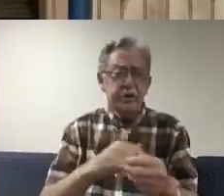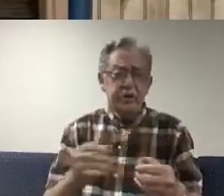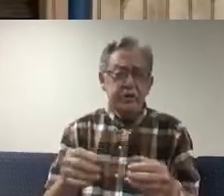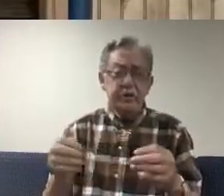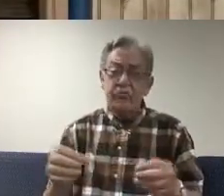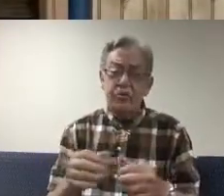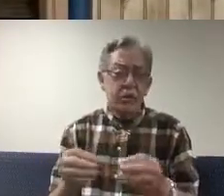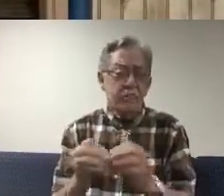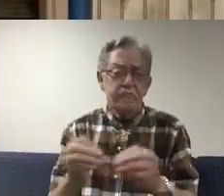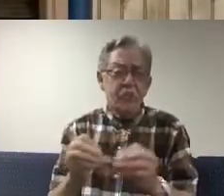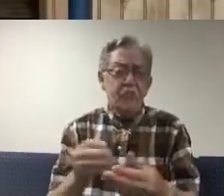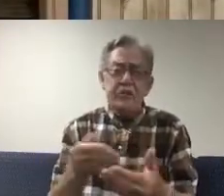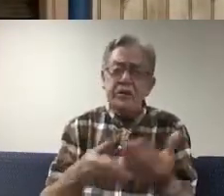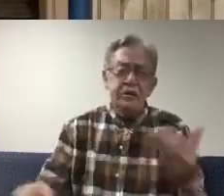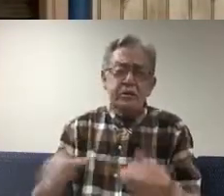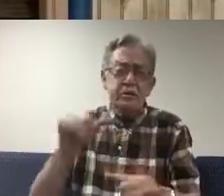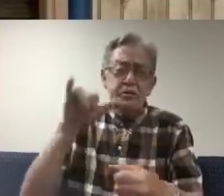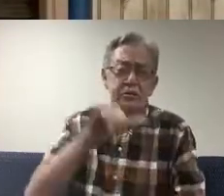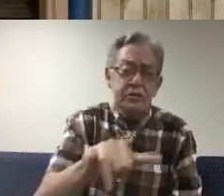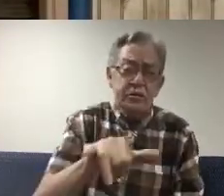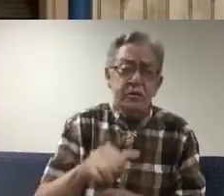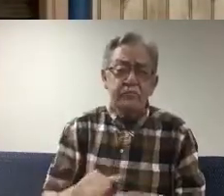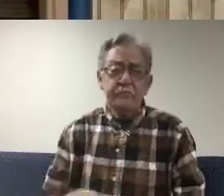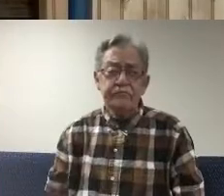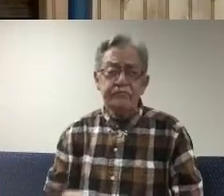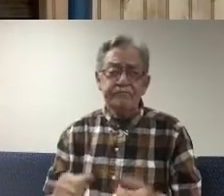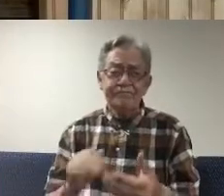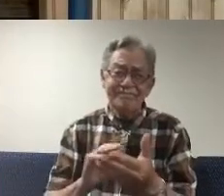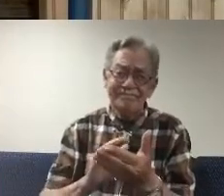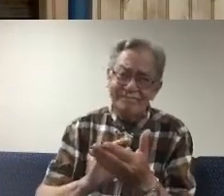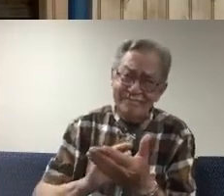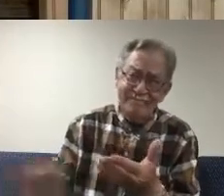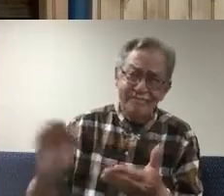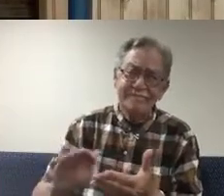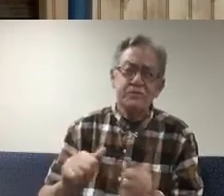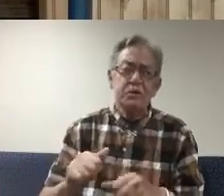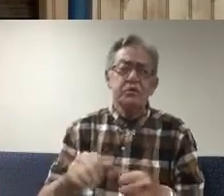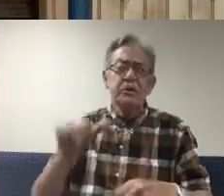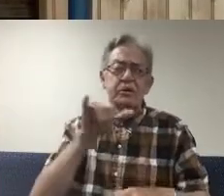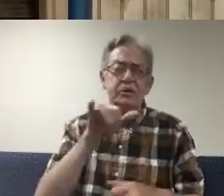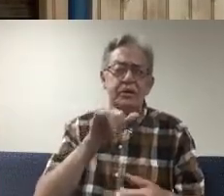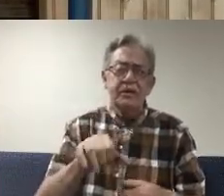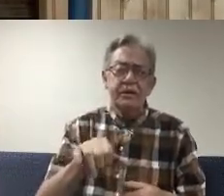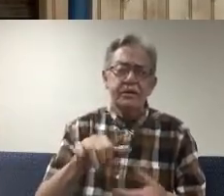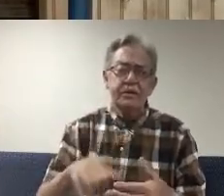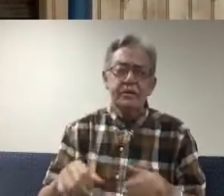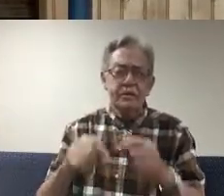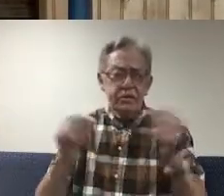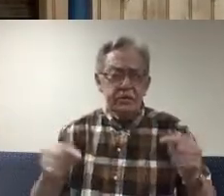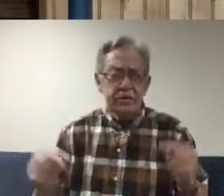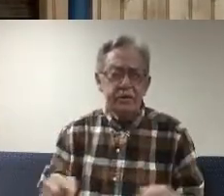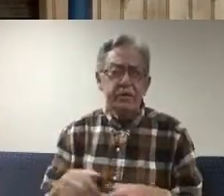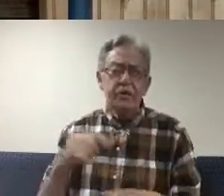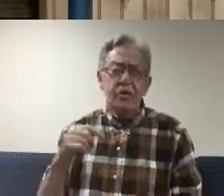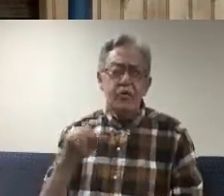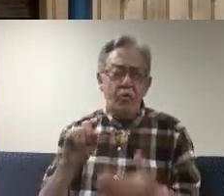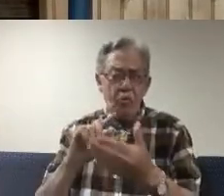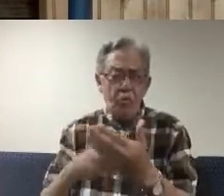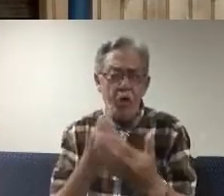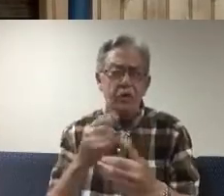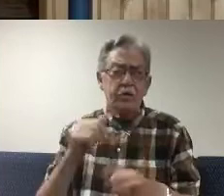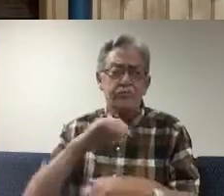good quality for culture to have. Now we have seen that risen up in other areas, and they're saying, this is what you want, this is the